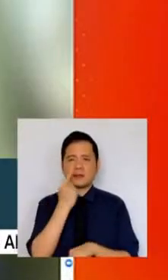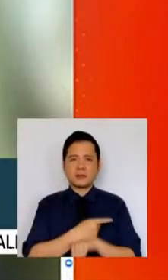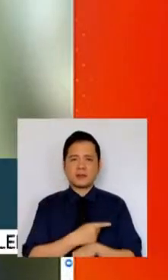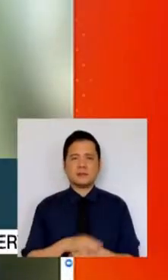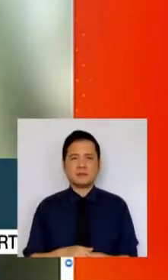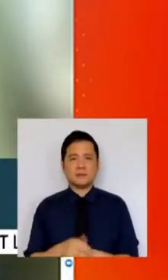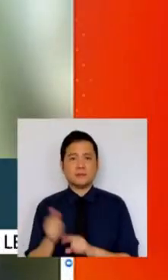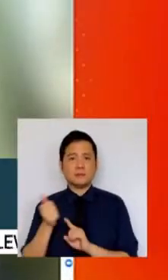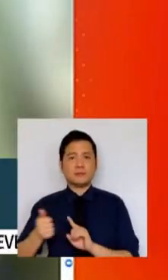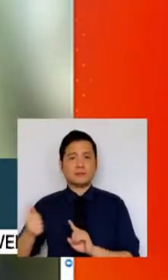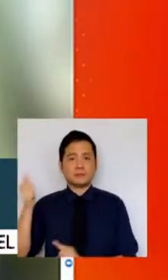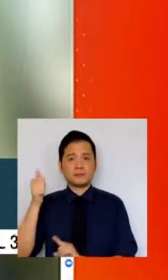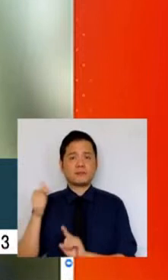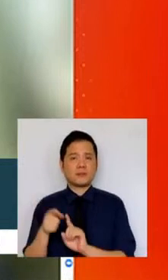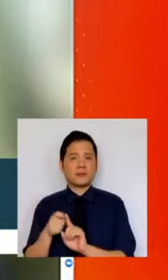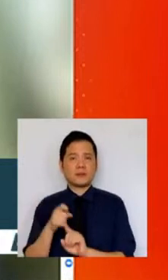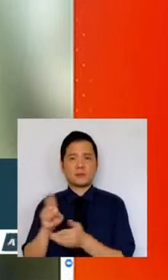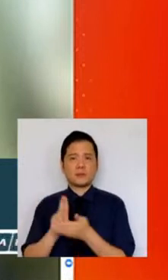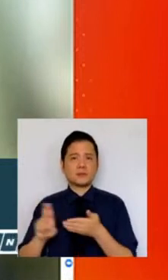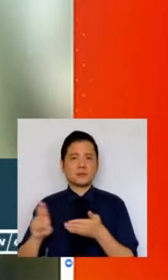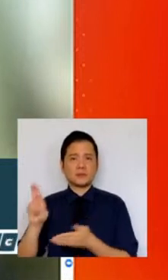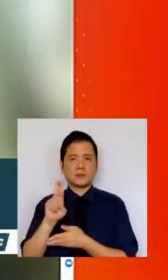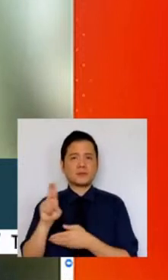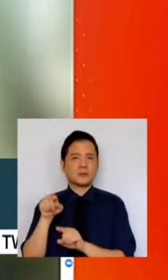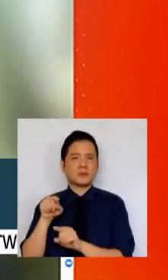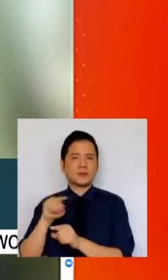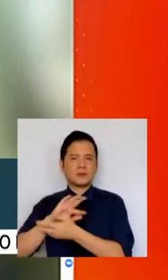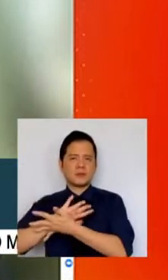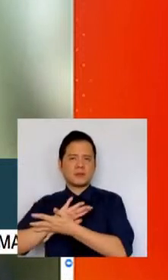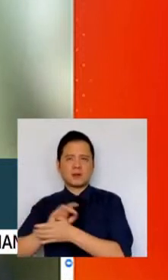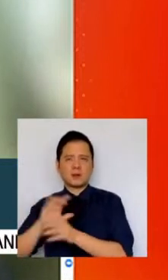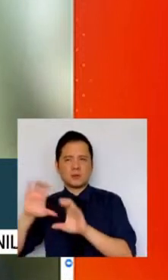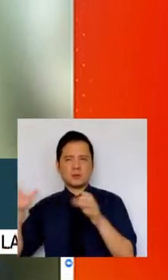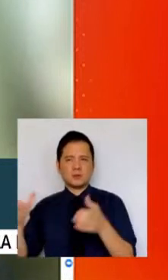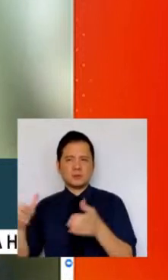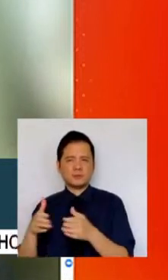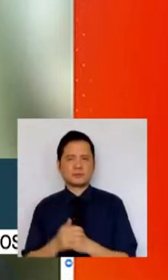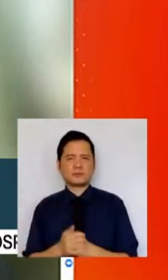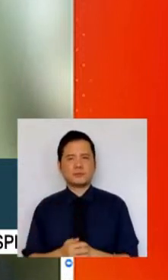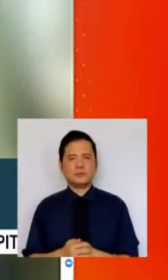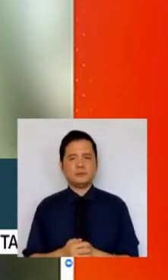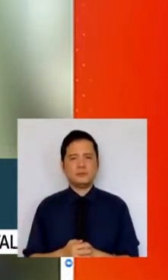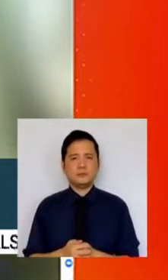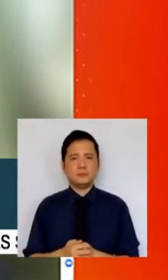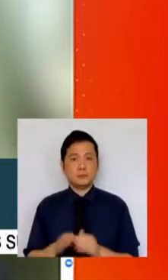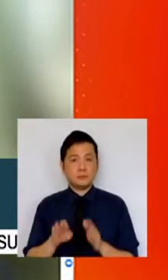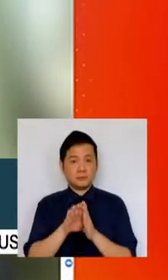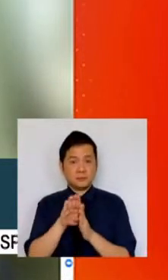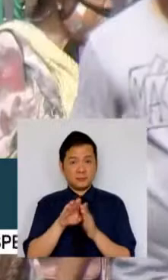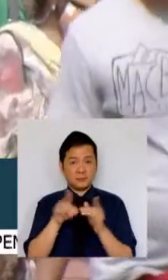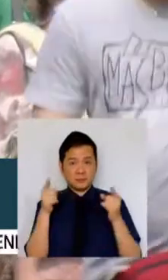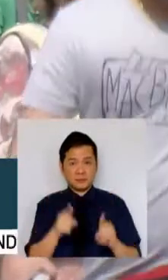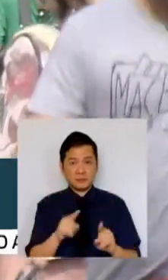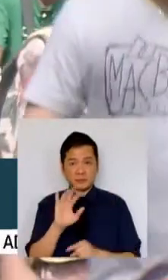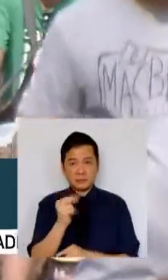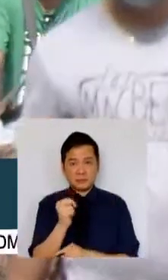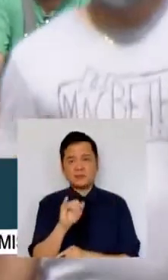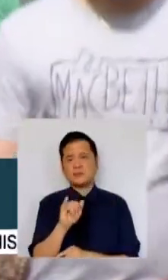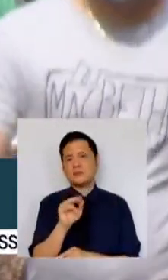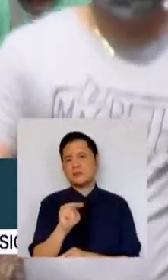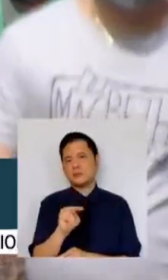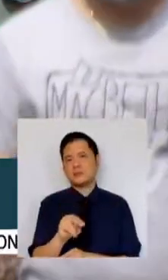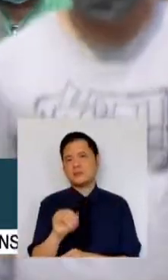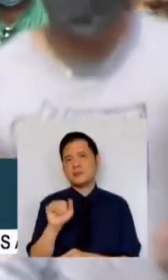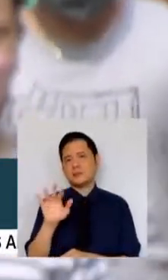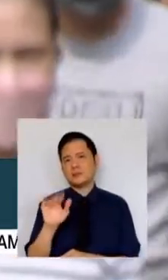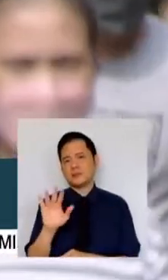the University of the Philippines' pandemic response team. Rabahante adds the peak could come as early as January 15, but the timeline is